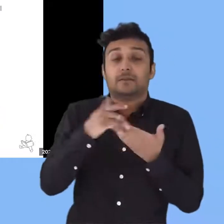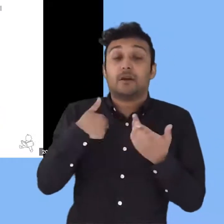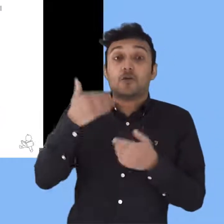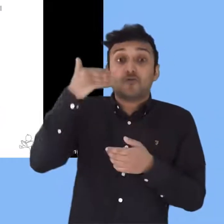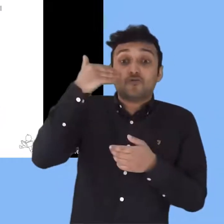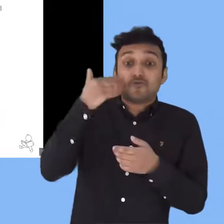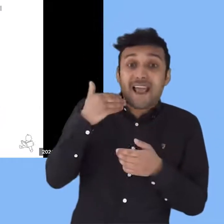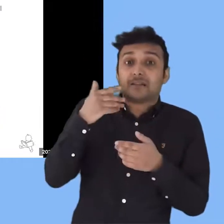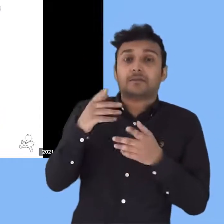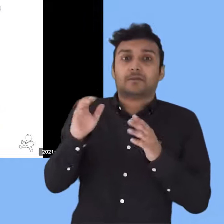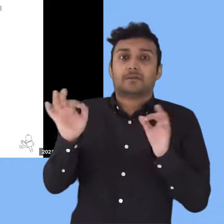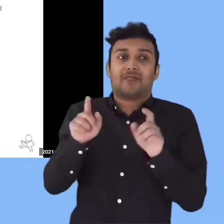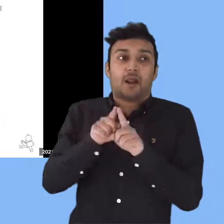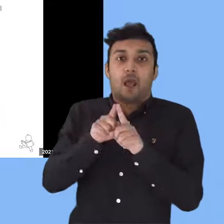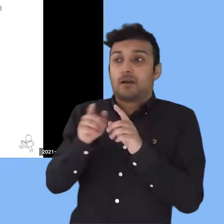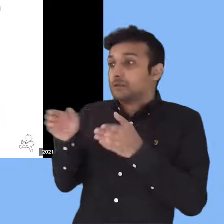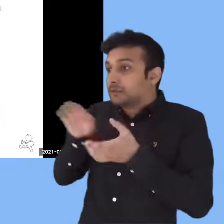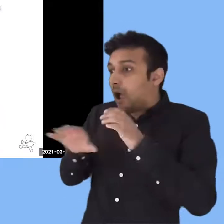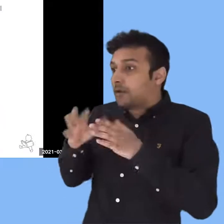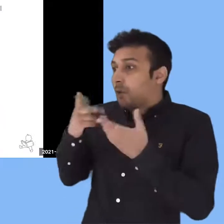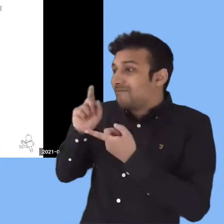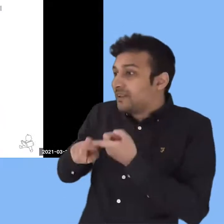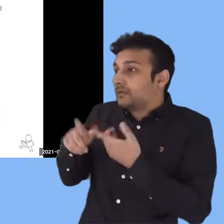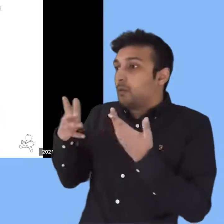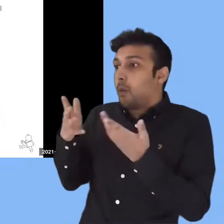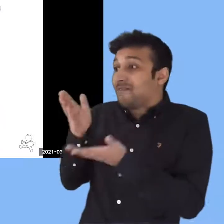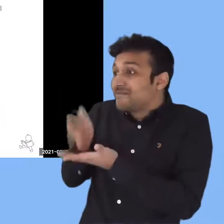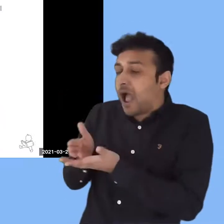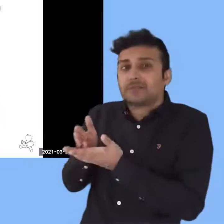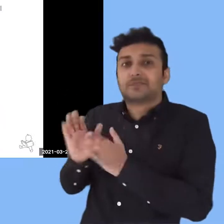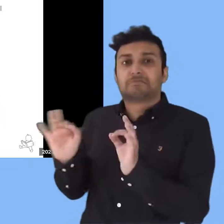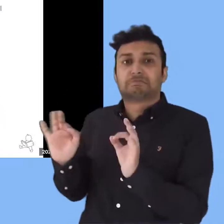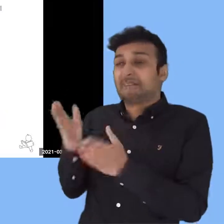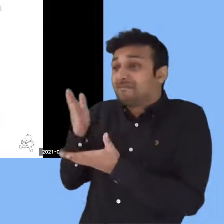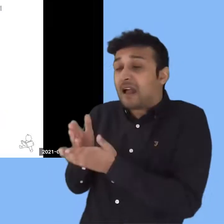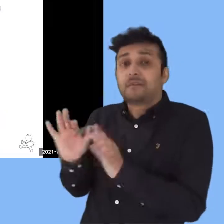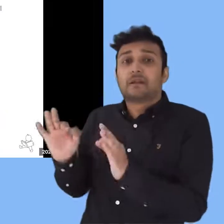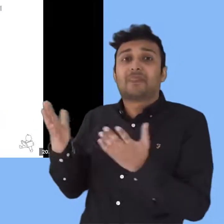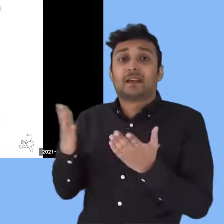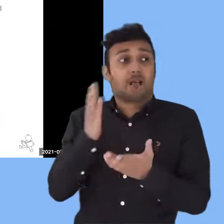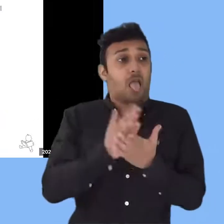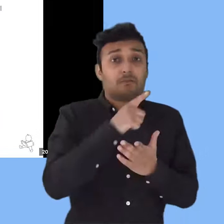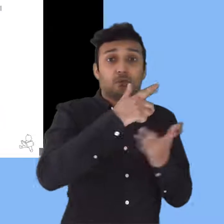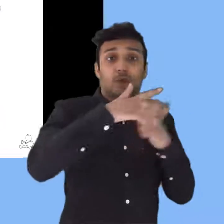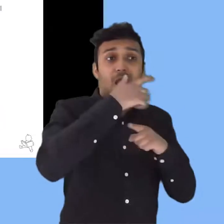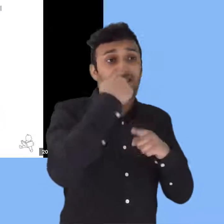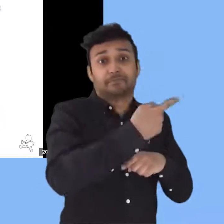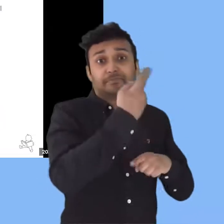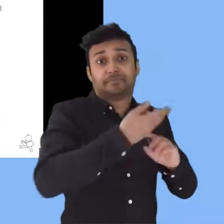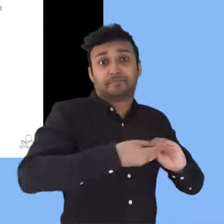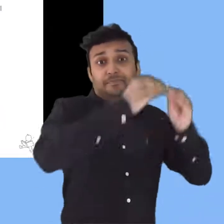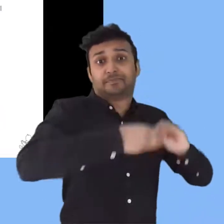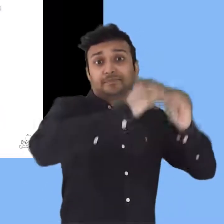fixed, natural, or based in scientific data. There's a follow-up activity for you here, so if you're watching me back, please do pause